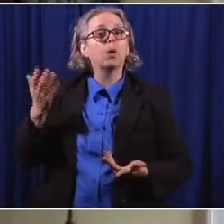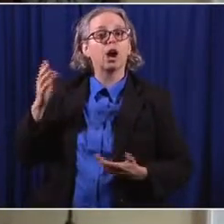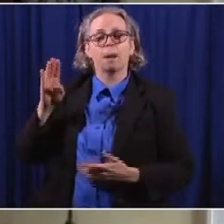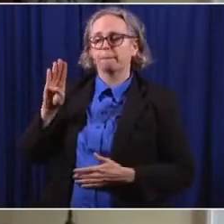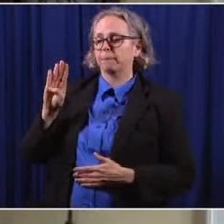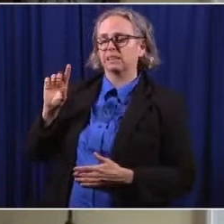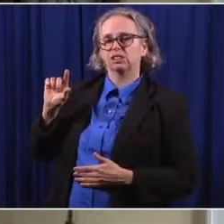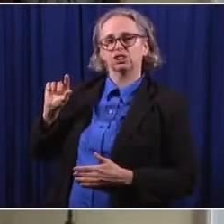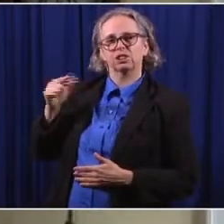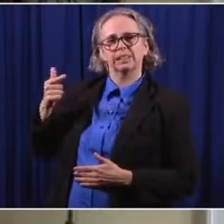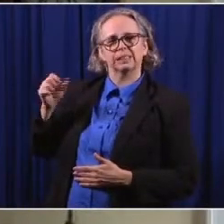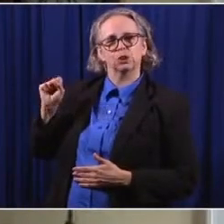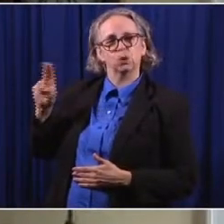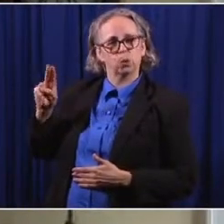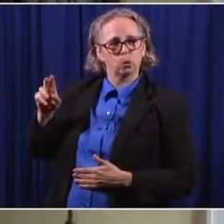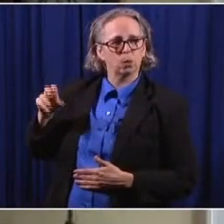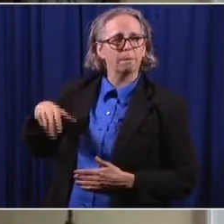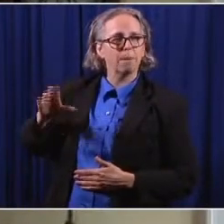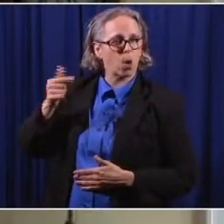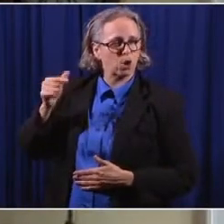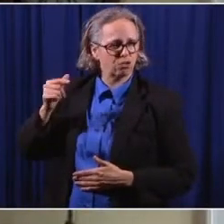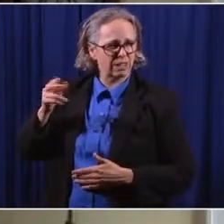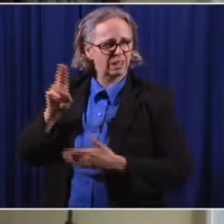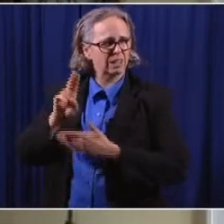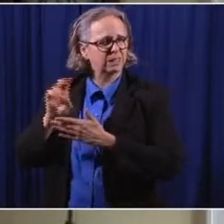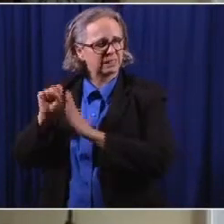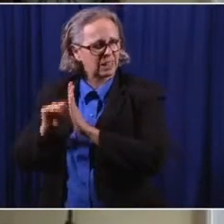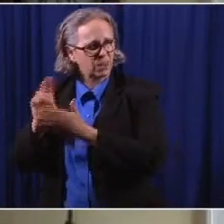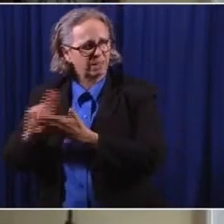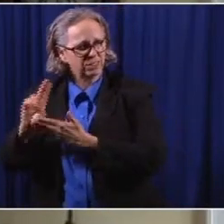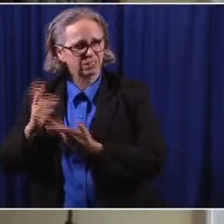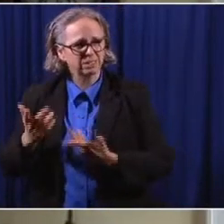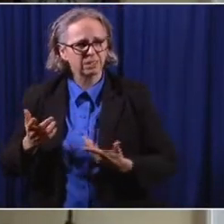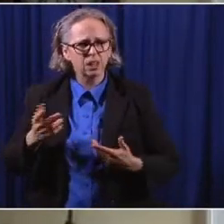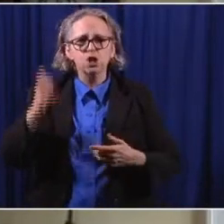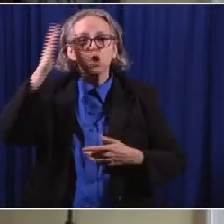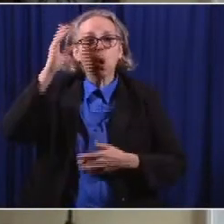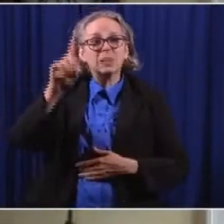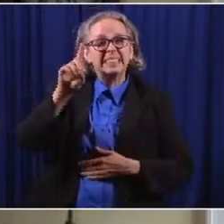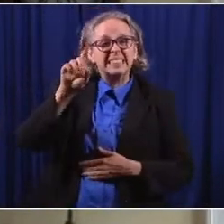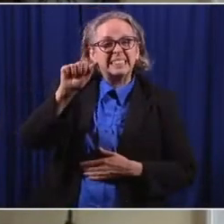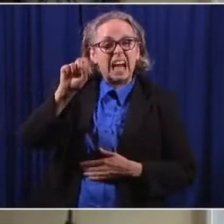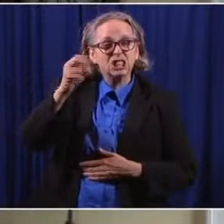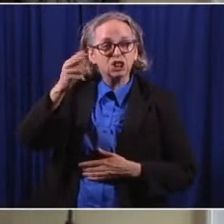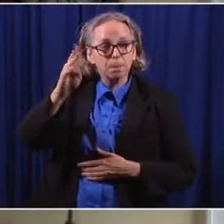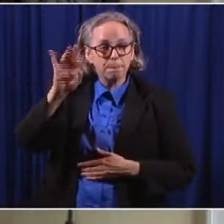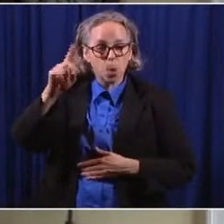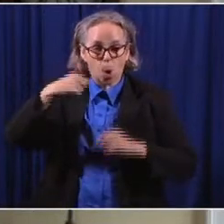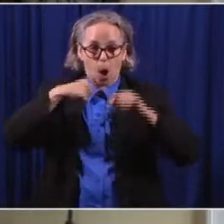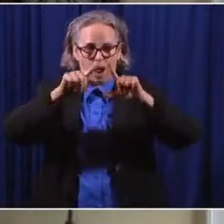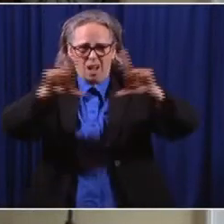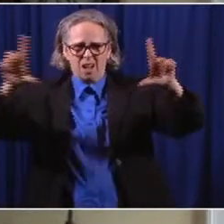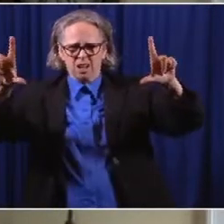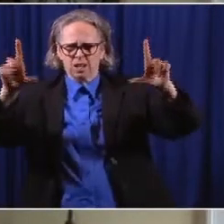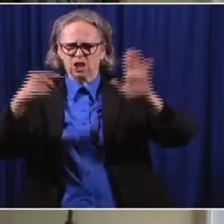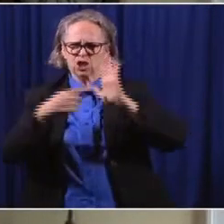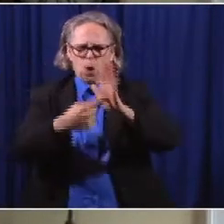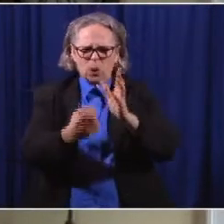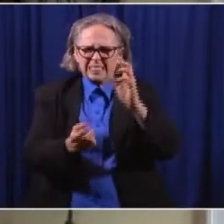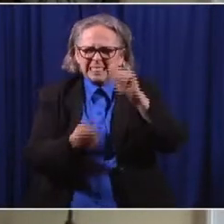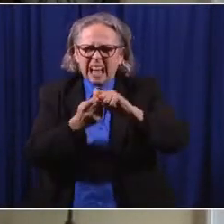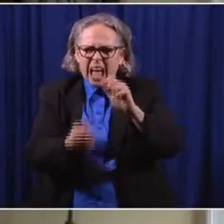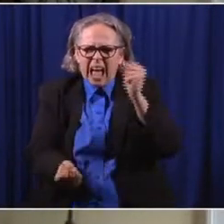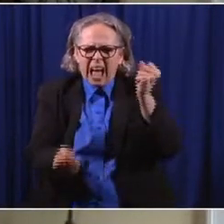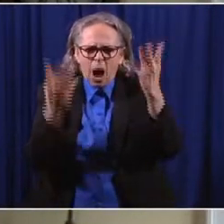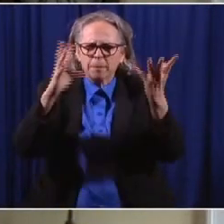so you can take a look at that. That reports that Bowling Green had 62 cases, Bowling Green State University, 62 cases from